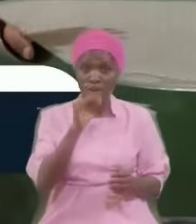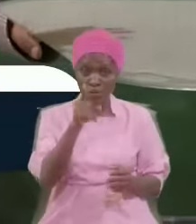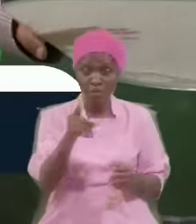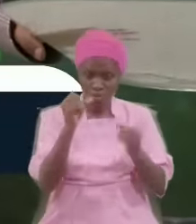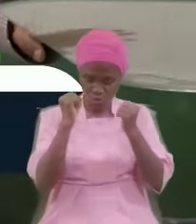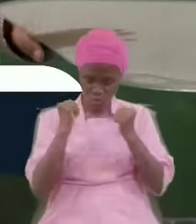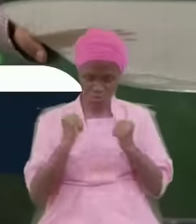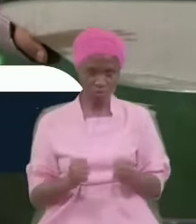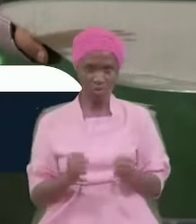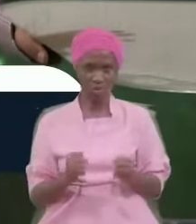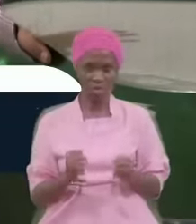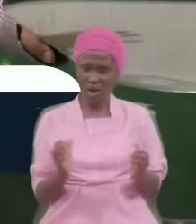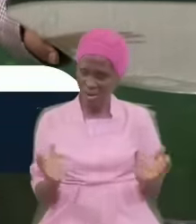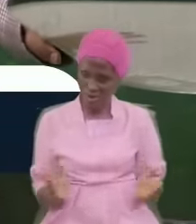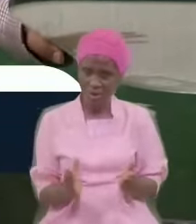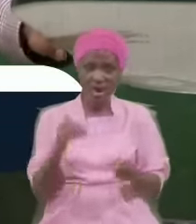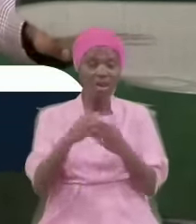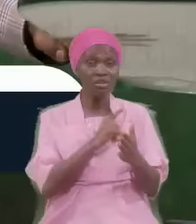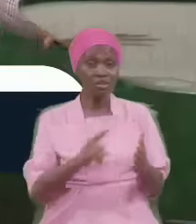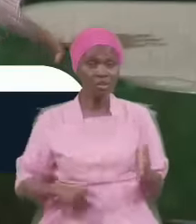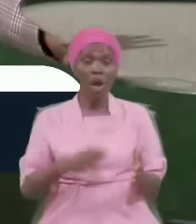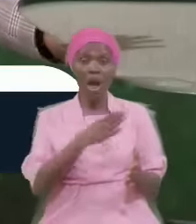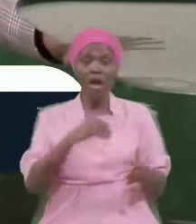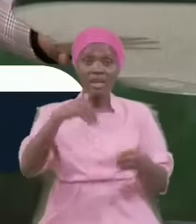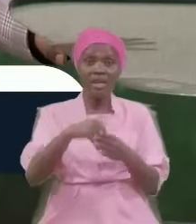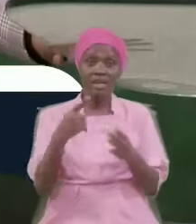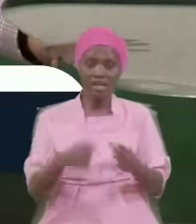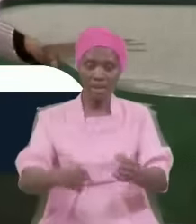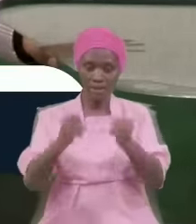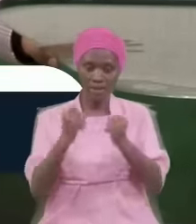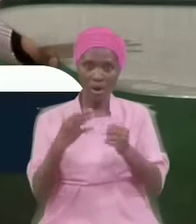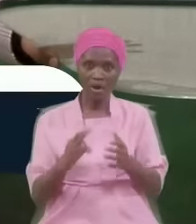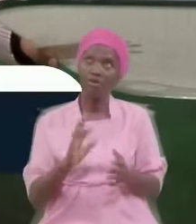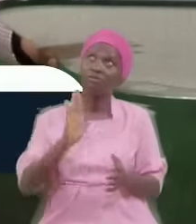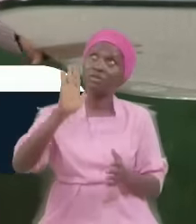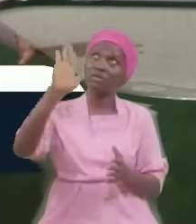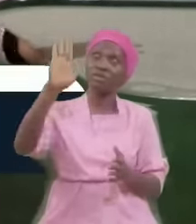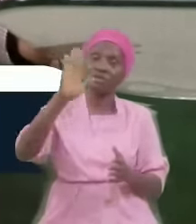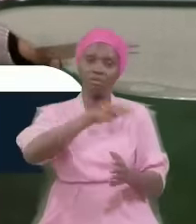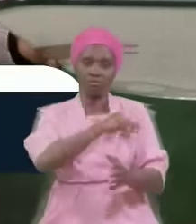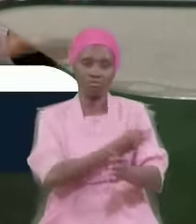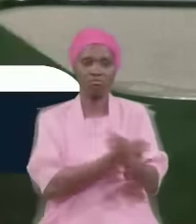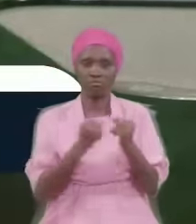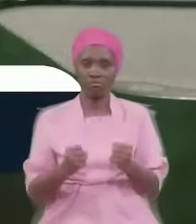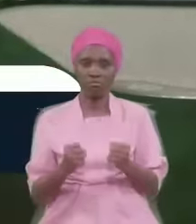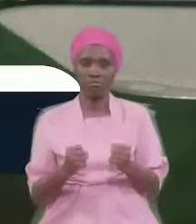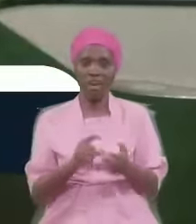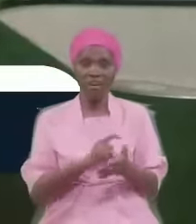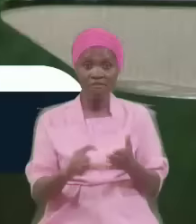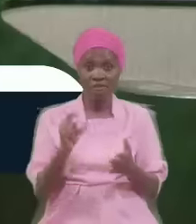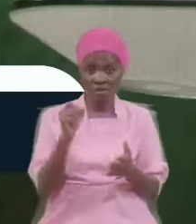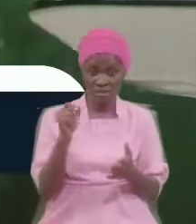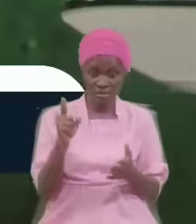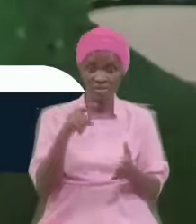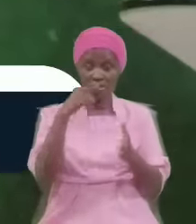in the Lord and in the power of his might. Look at verse 11. It says in verse